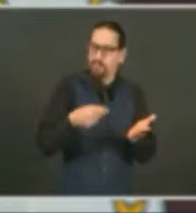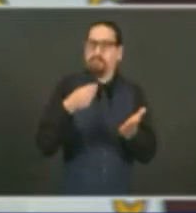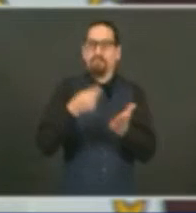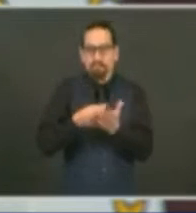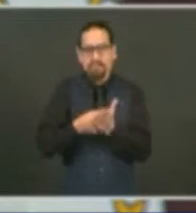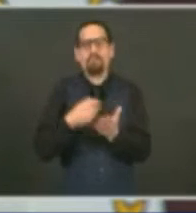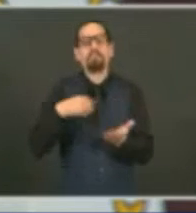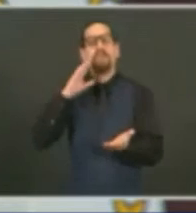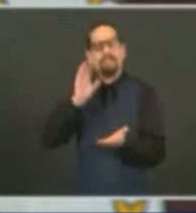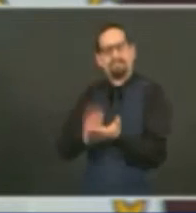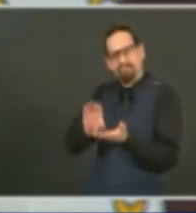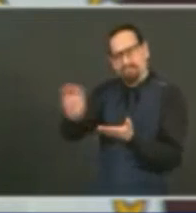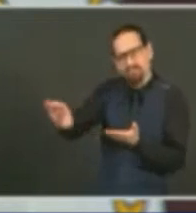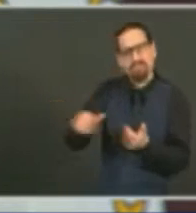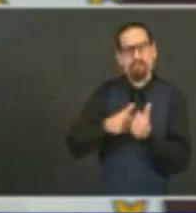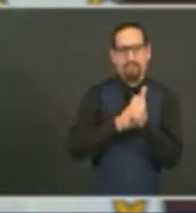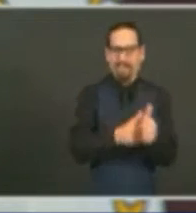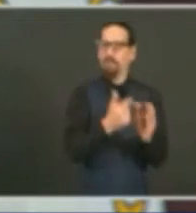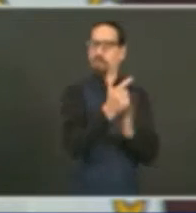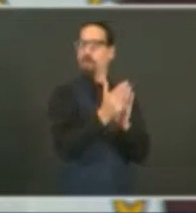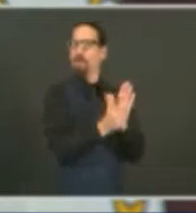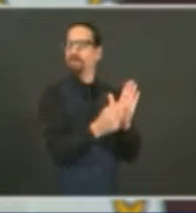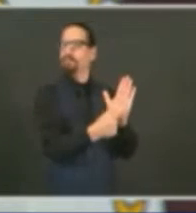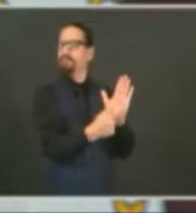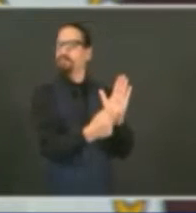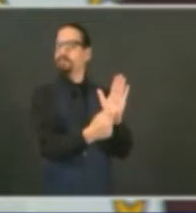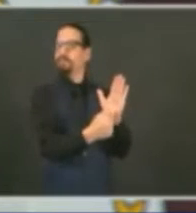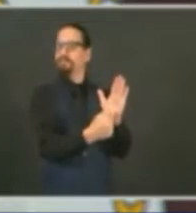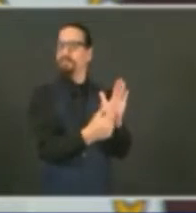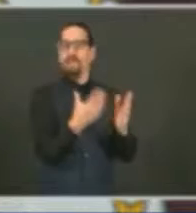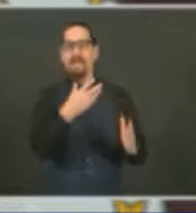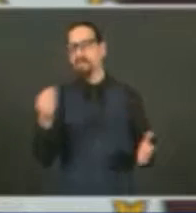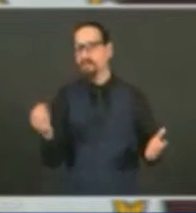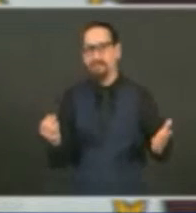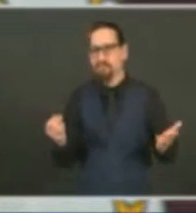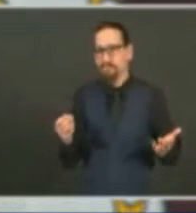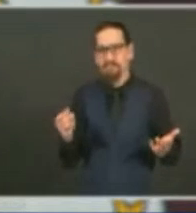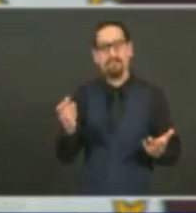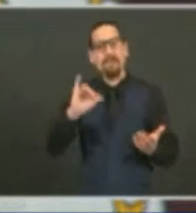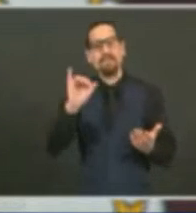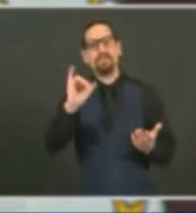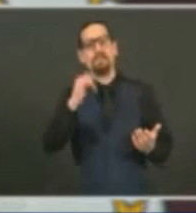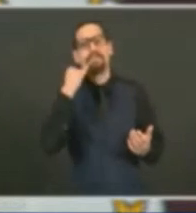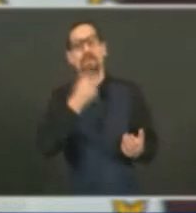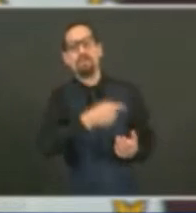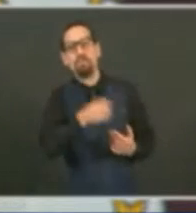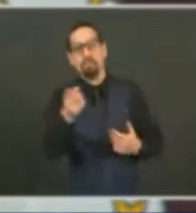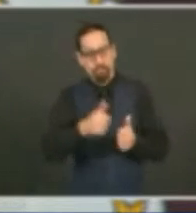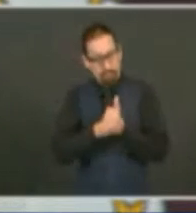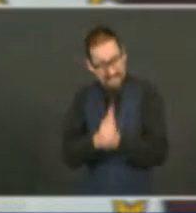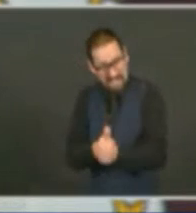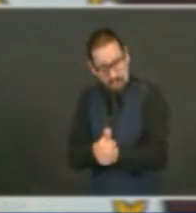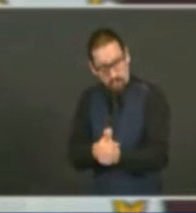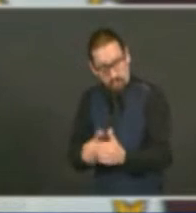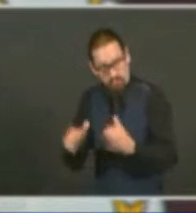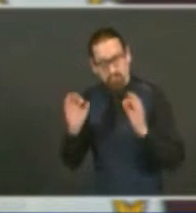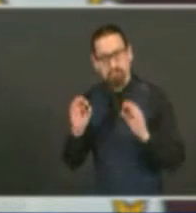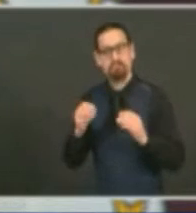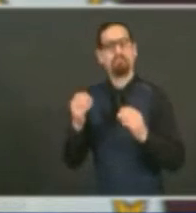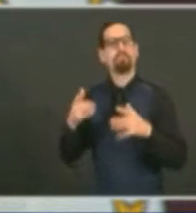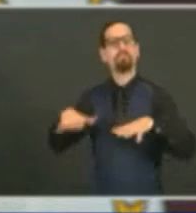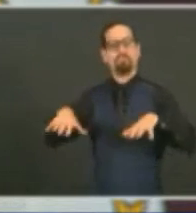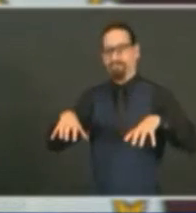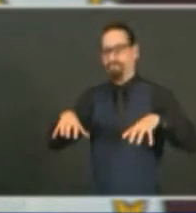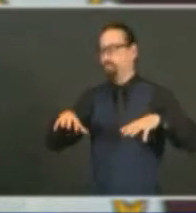law, do the right thing. And oh, by the way, if everyone does do that and obeys the pause, it'll only be 2